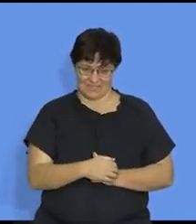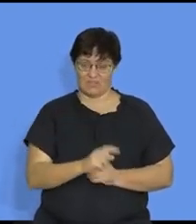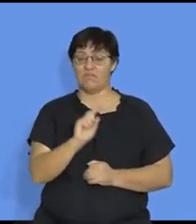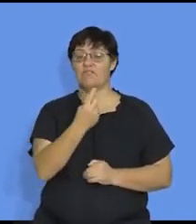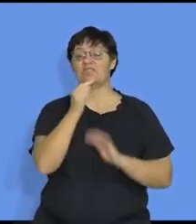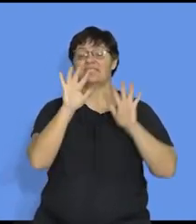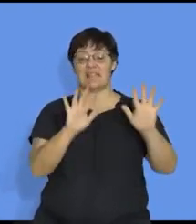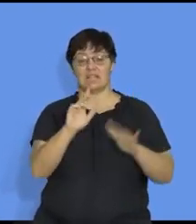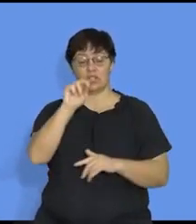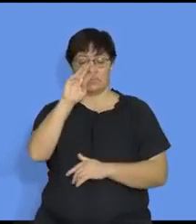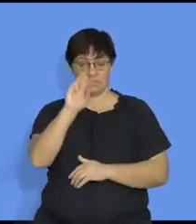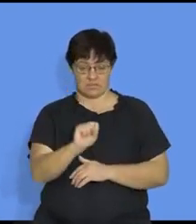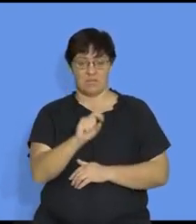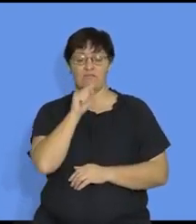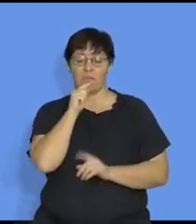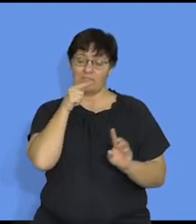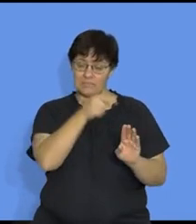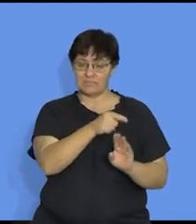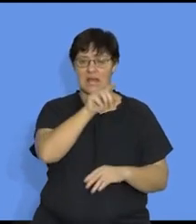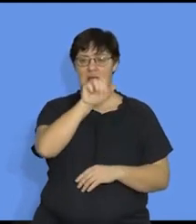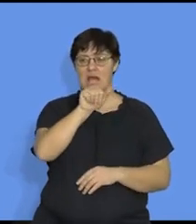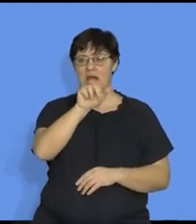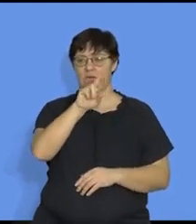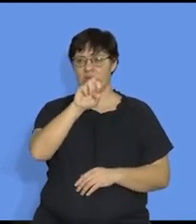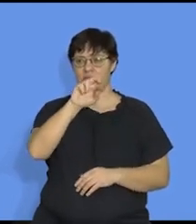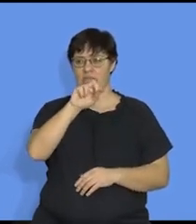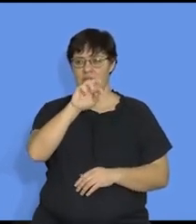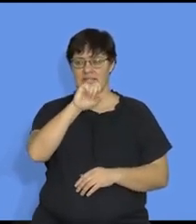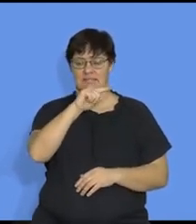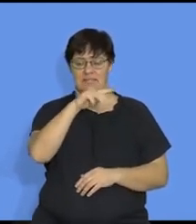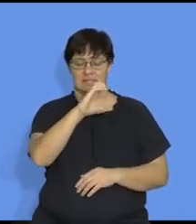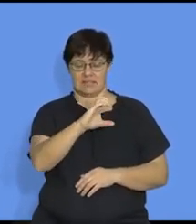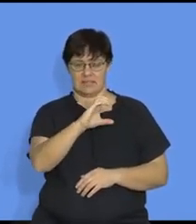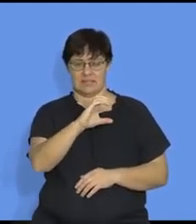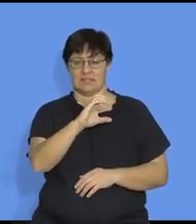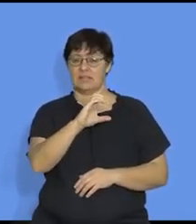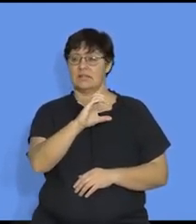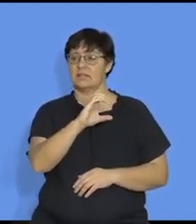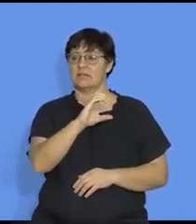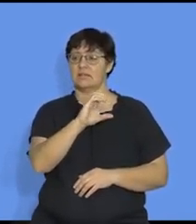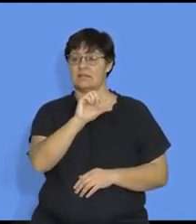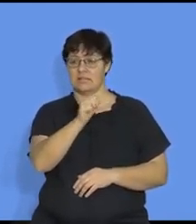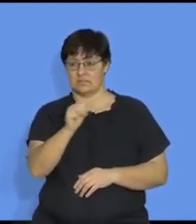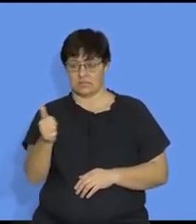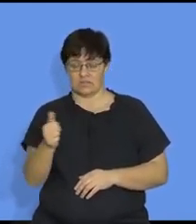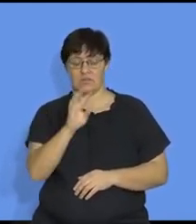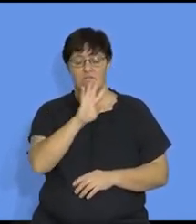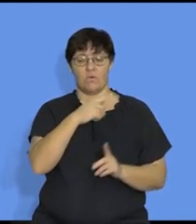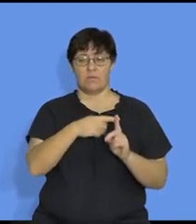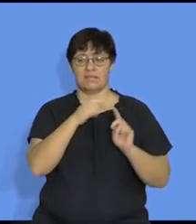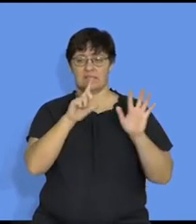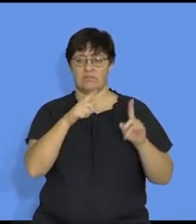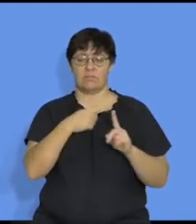first 10 terms of the arithmetic sequence. 4 plus 7 plus 10 plus going